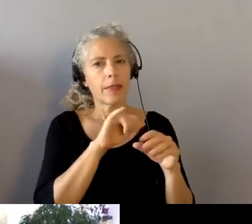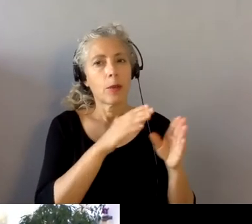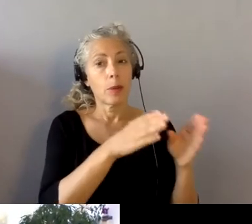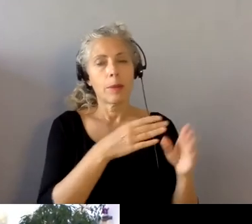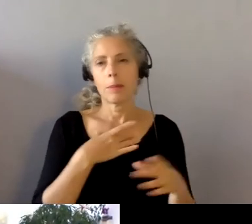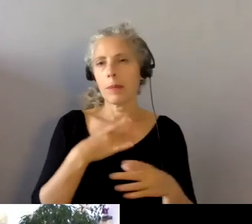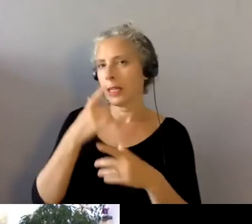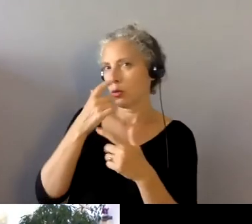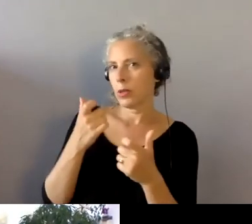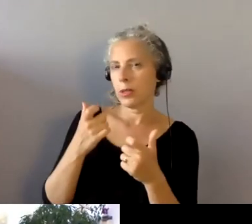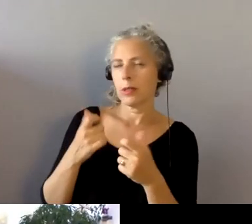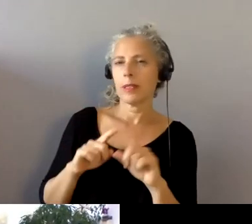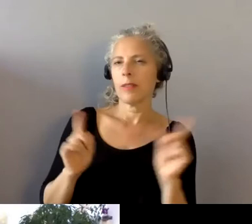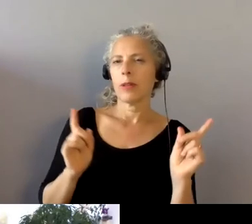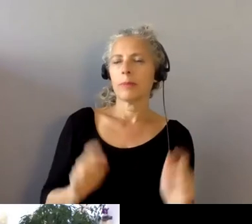interest is